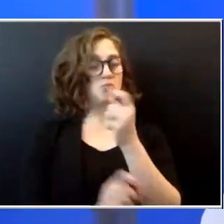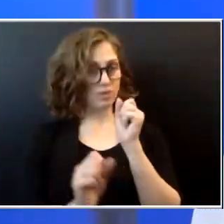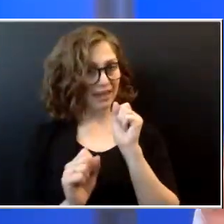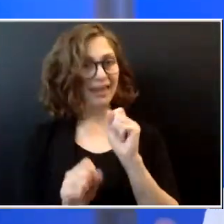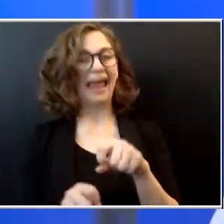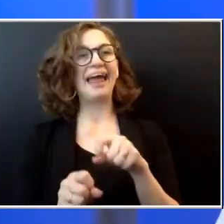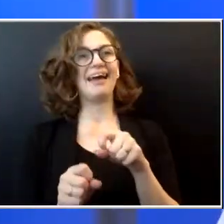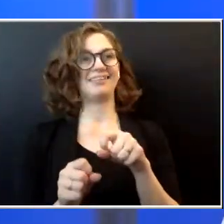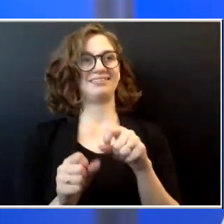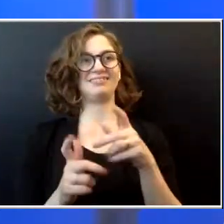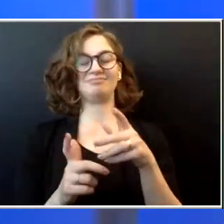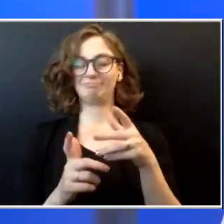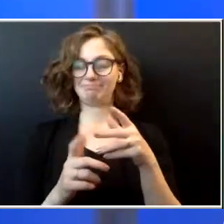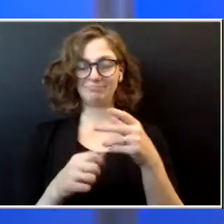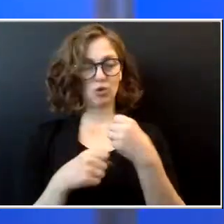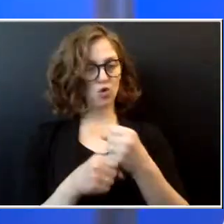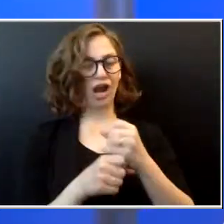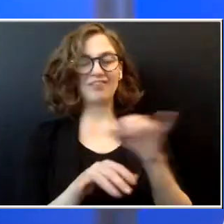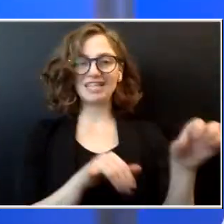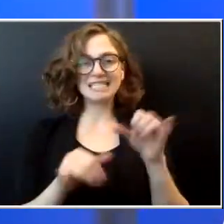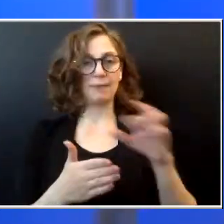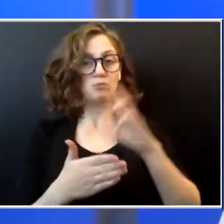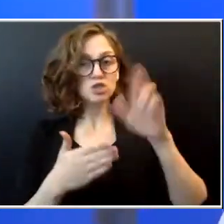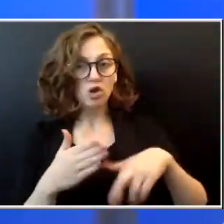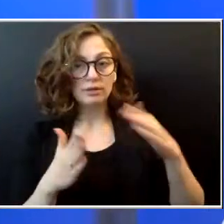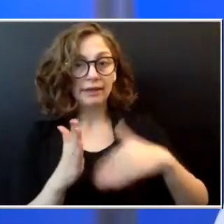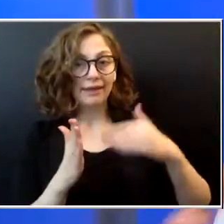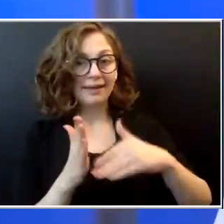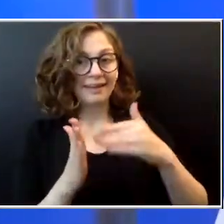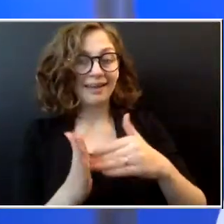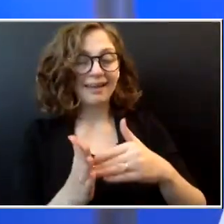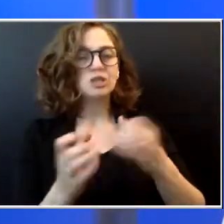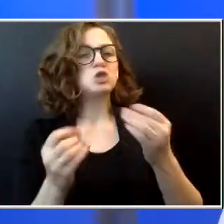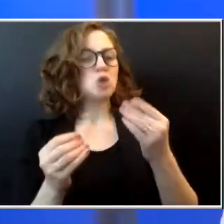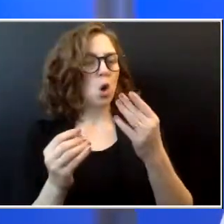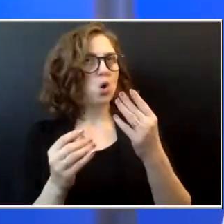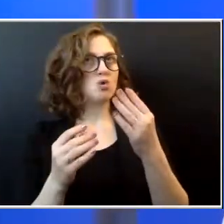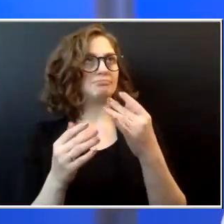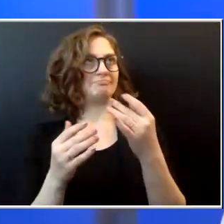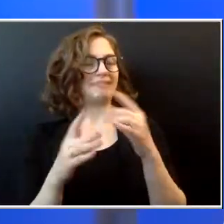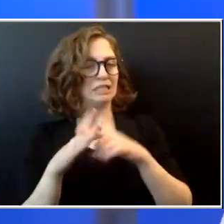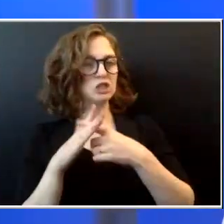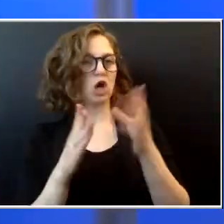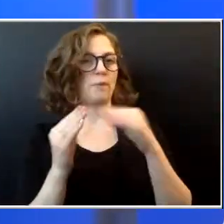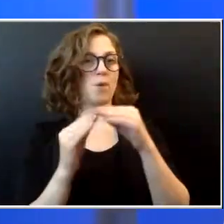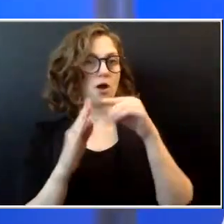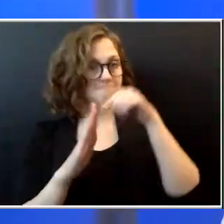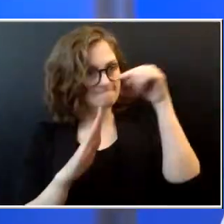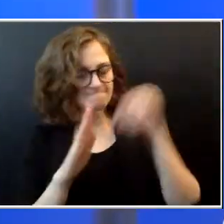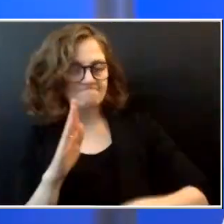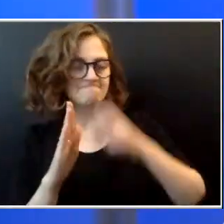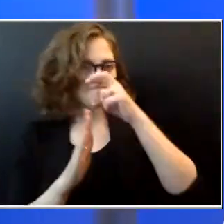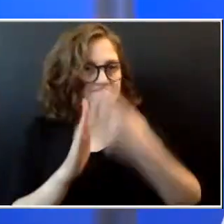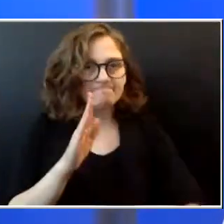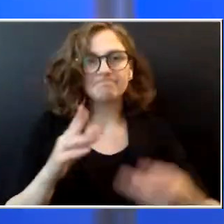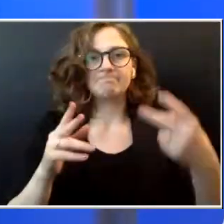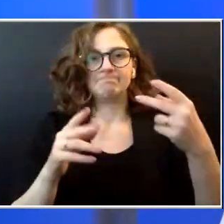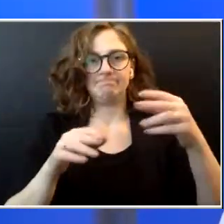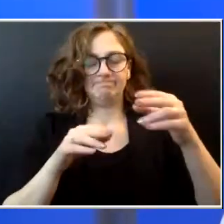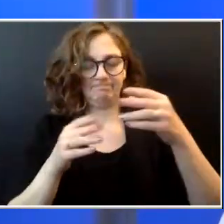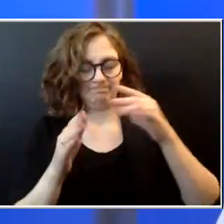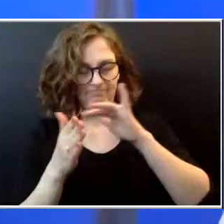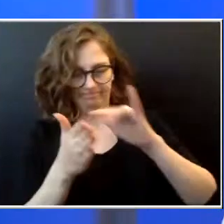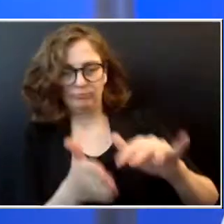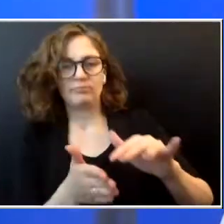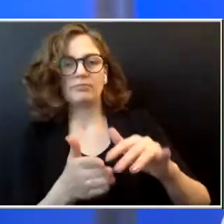they started looking into this further and further, and this our current iteration and everything as what